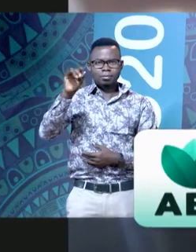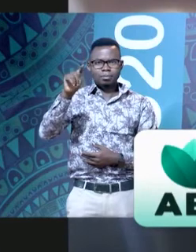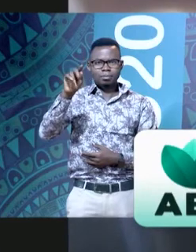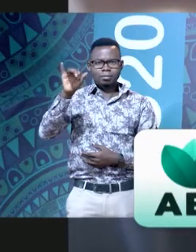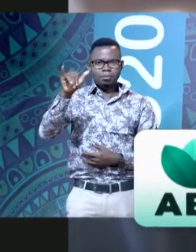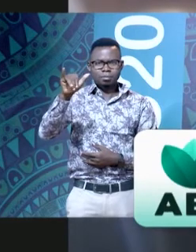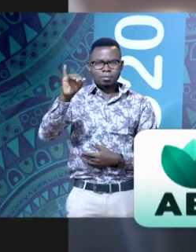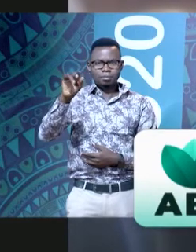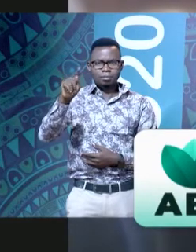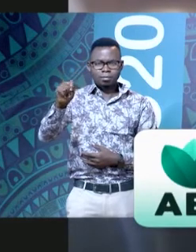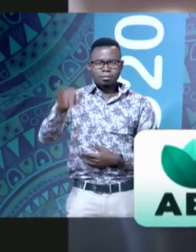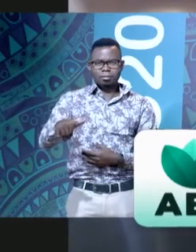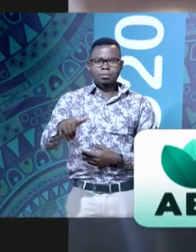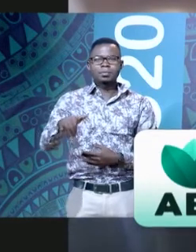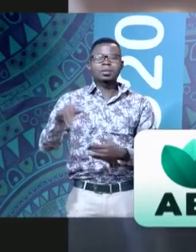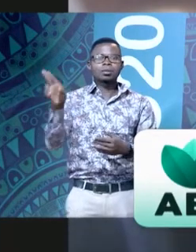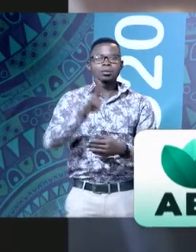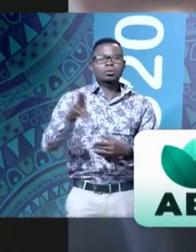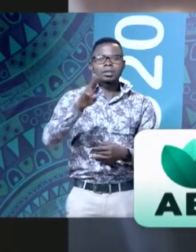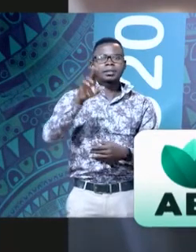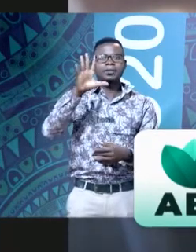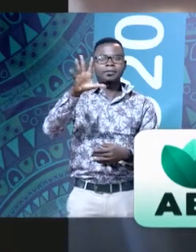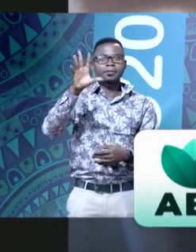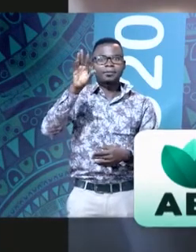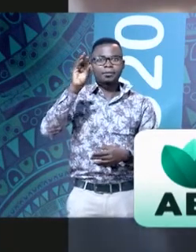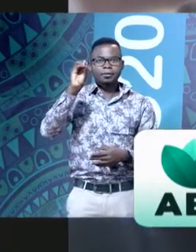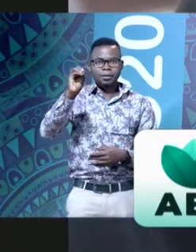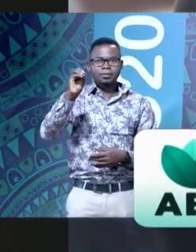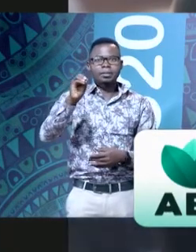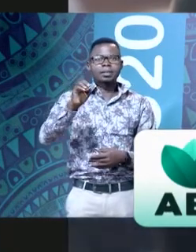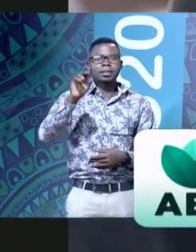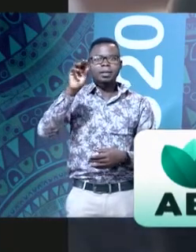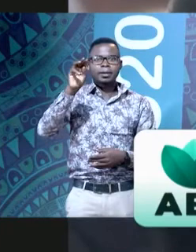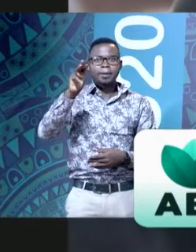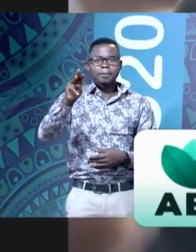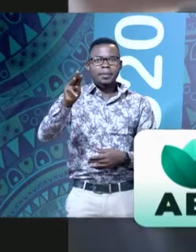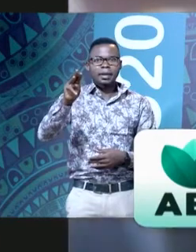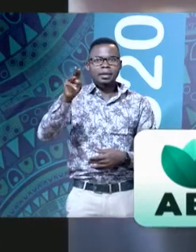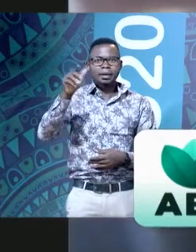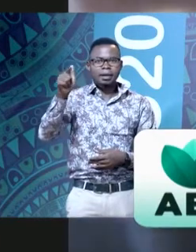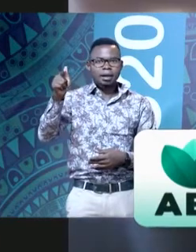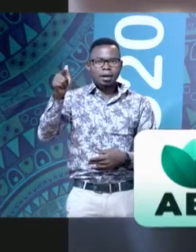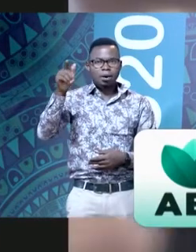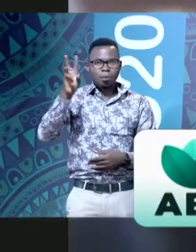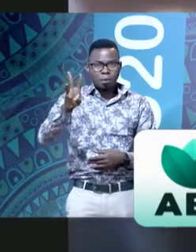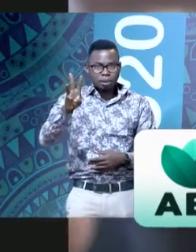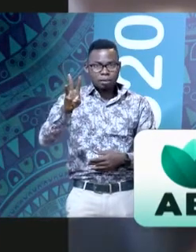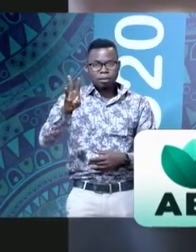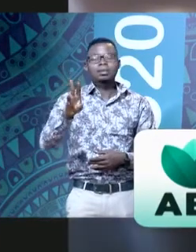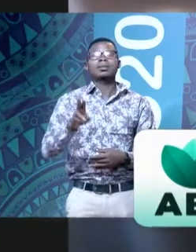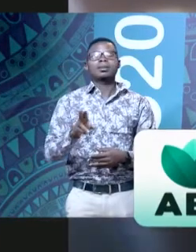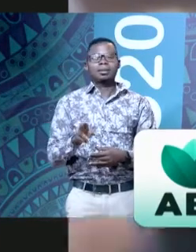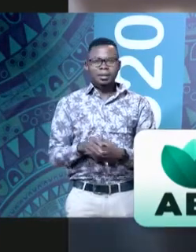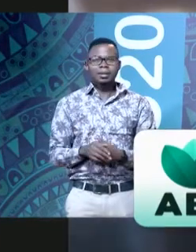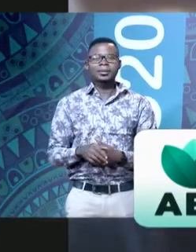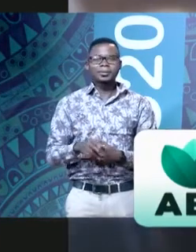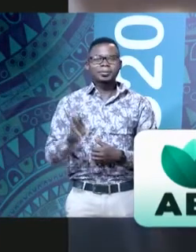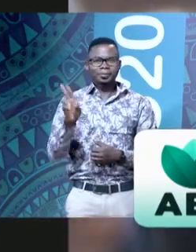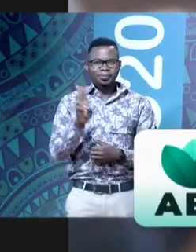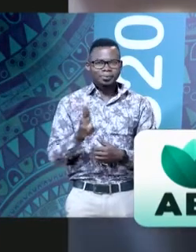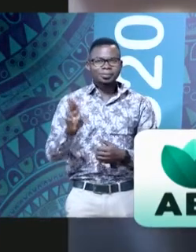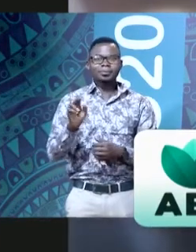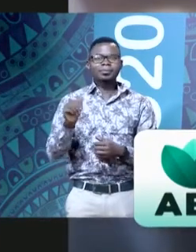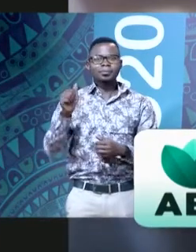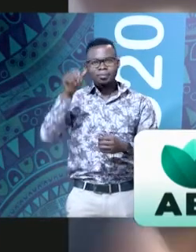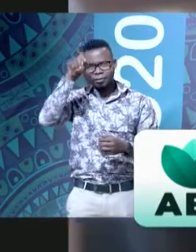gigawatts of stations, and more are being built so as to feed the countryside and feed the rural